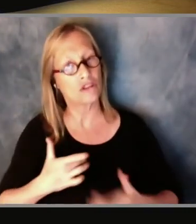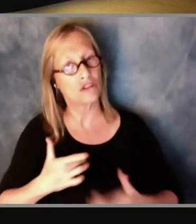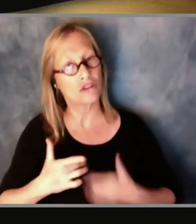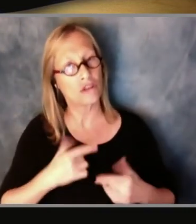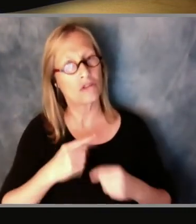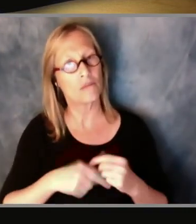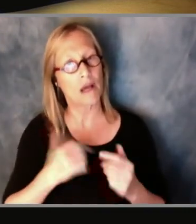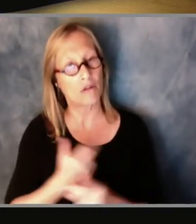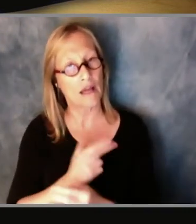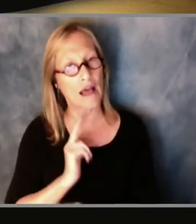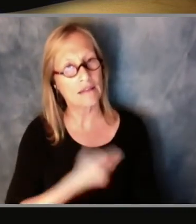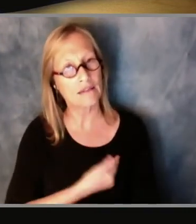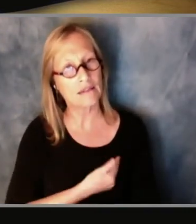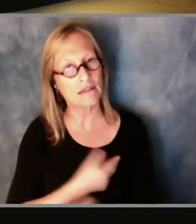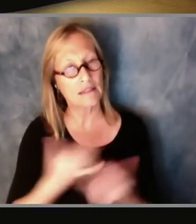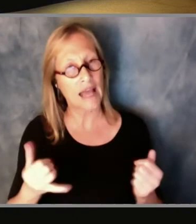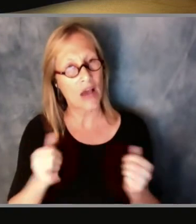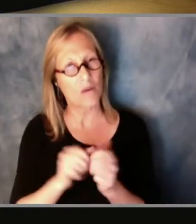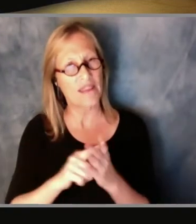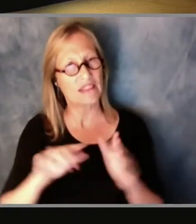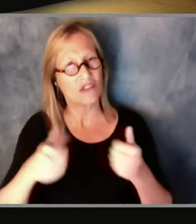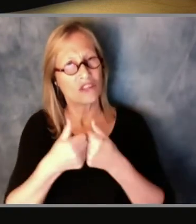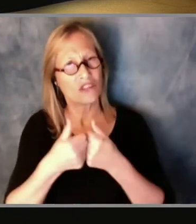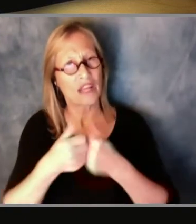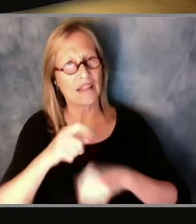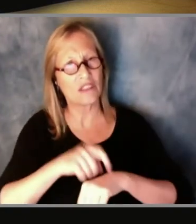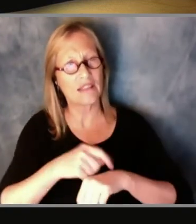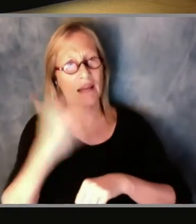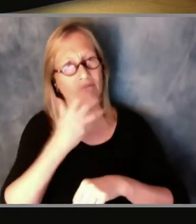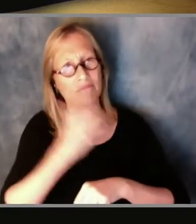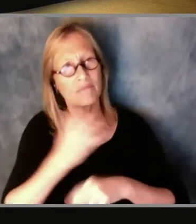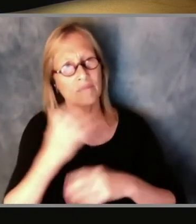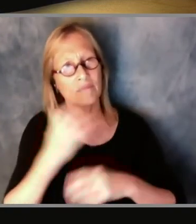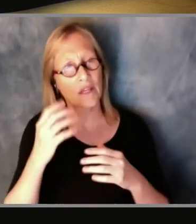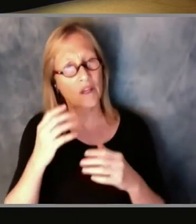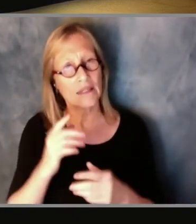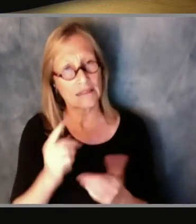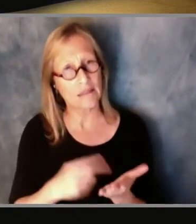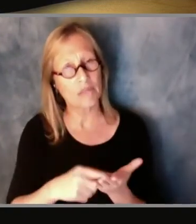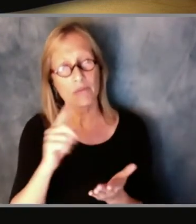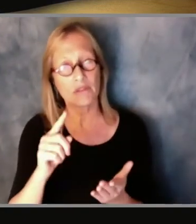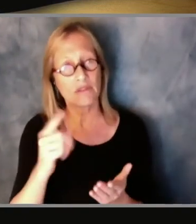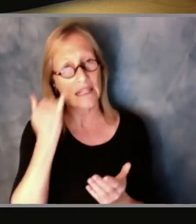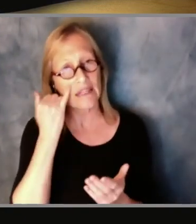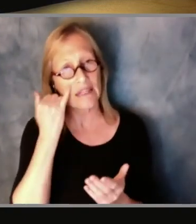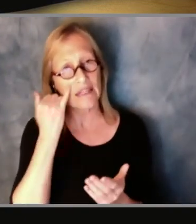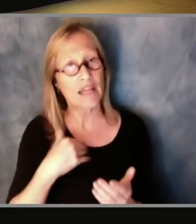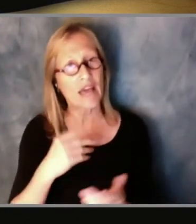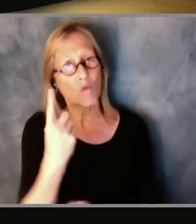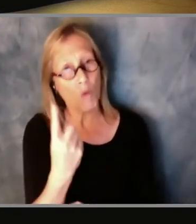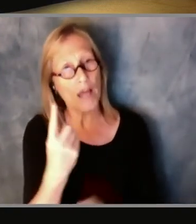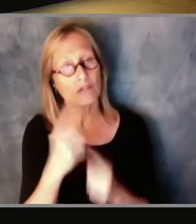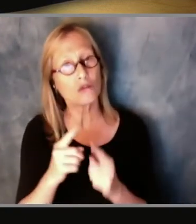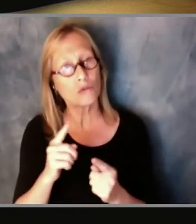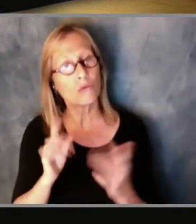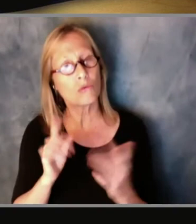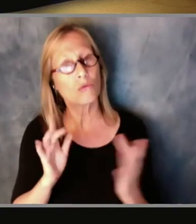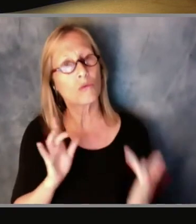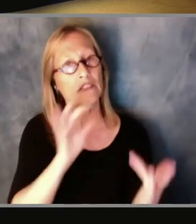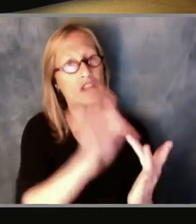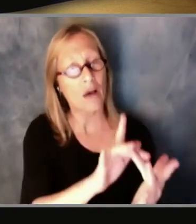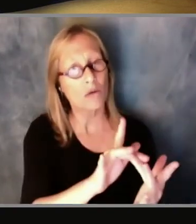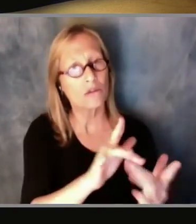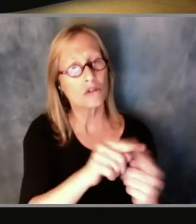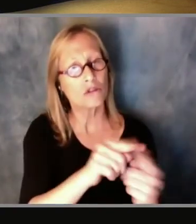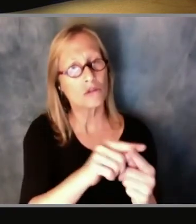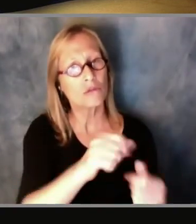challenging times, sometimes all it takes is just one of us to reach out to each other and how we behave toward each other, how